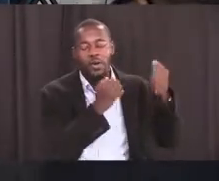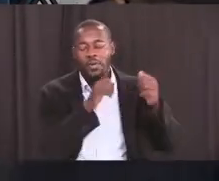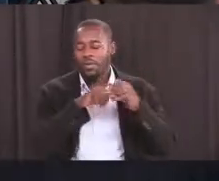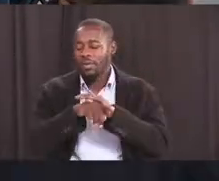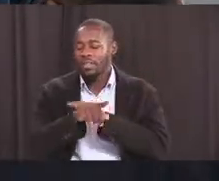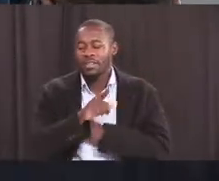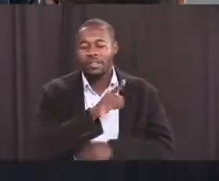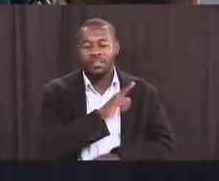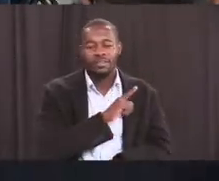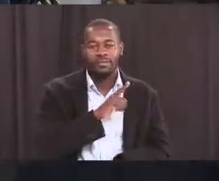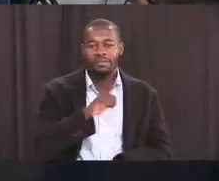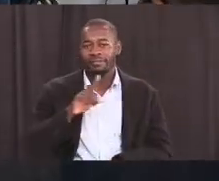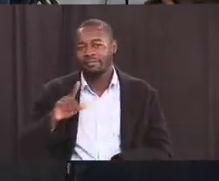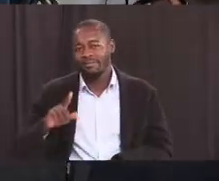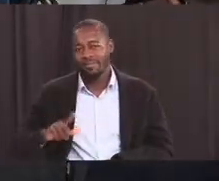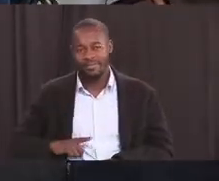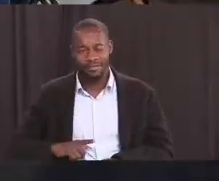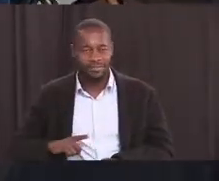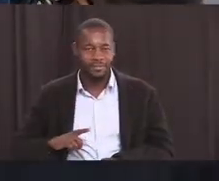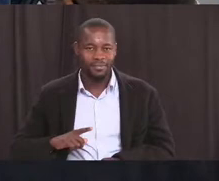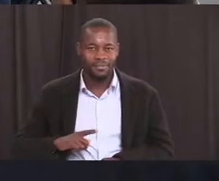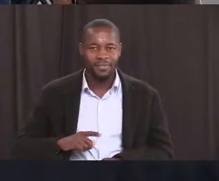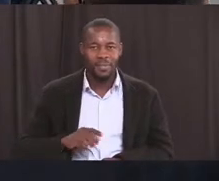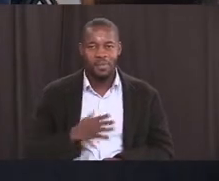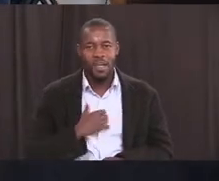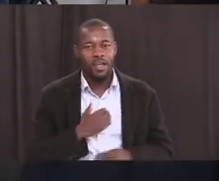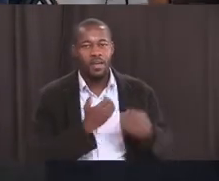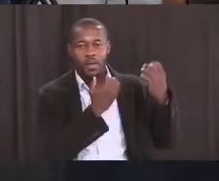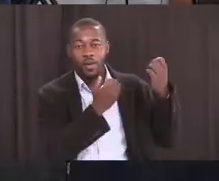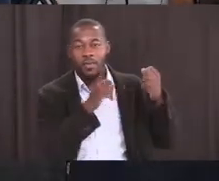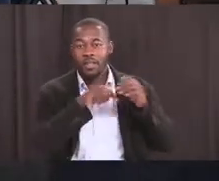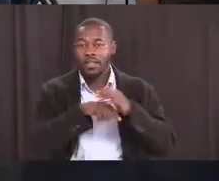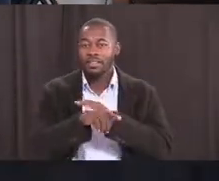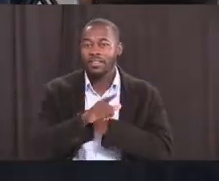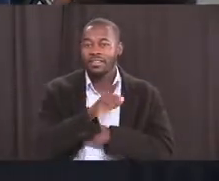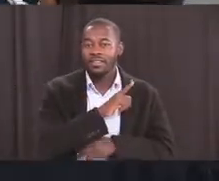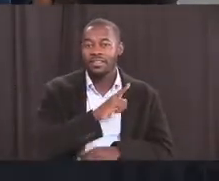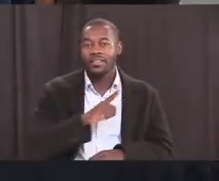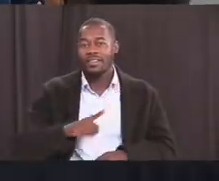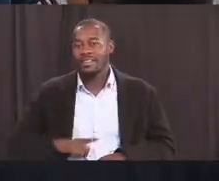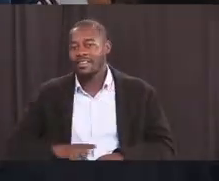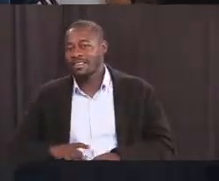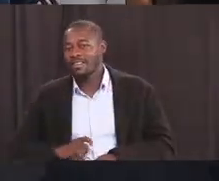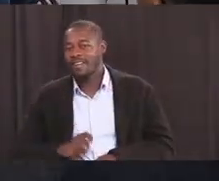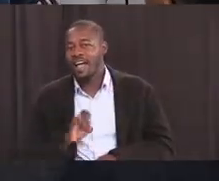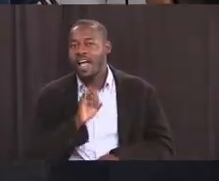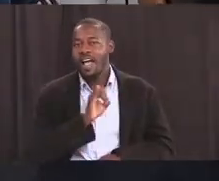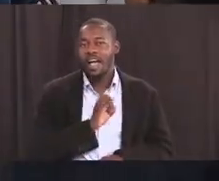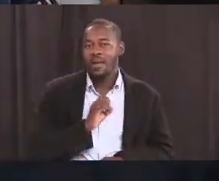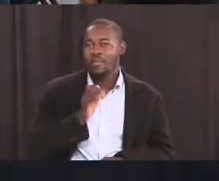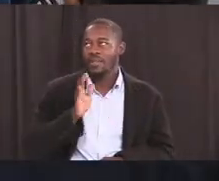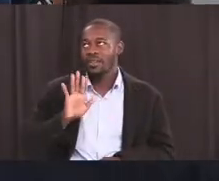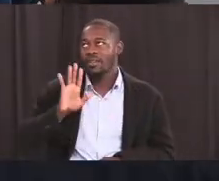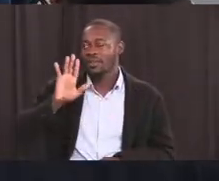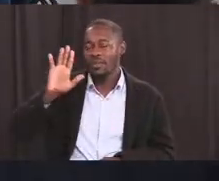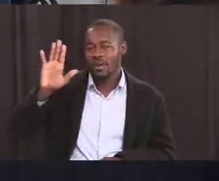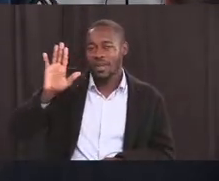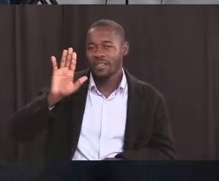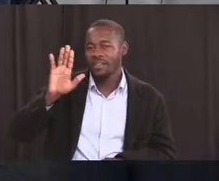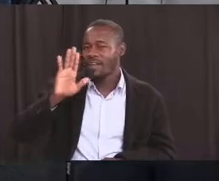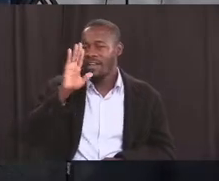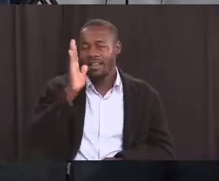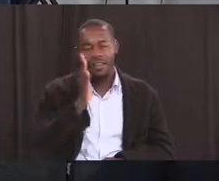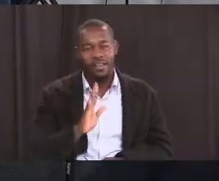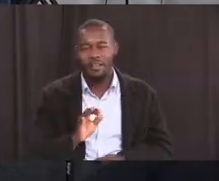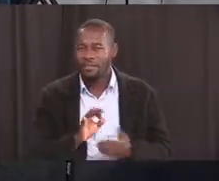Lord. My hope is in the Lord. I belong to Him. He will never let